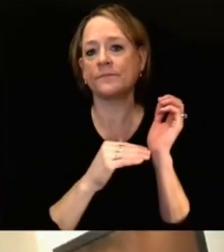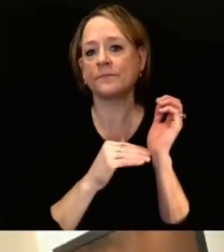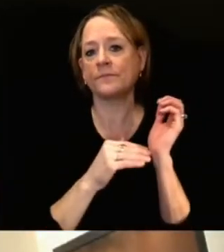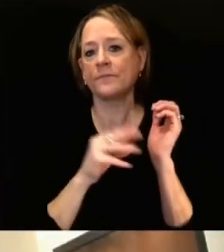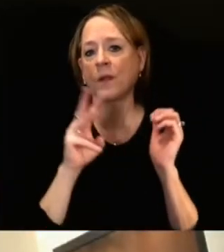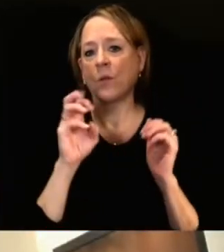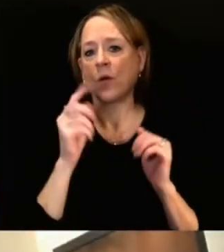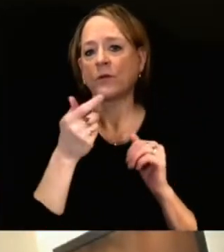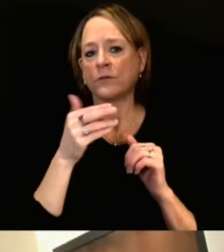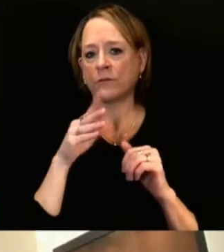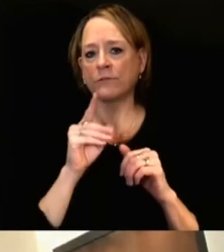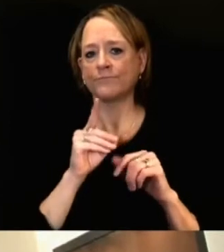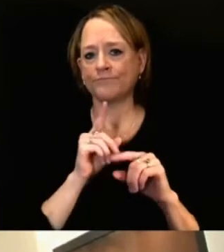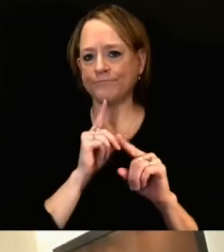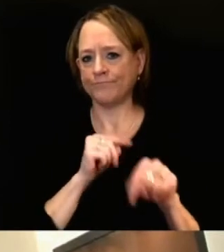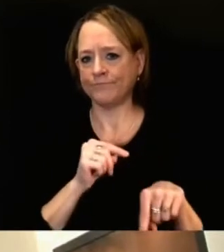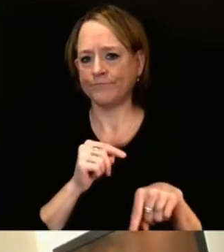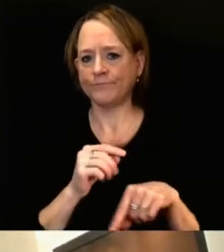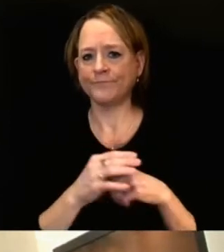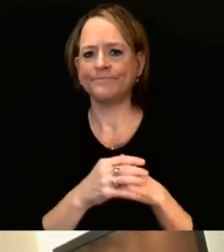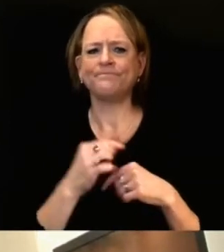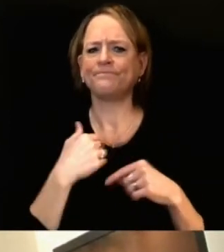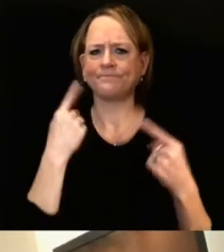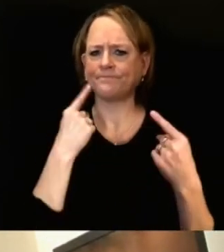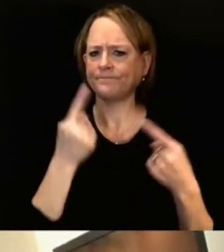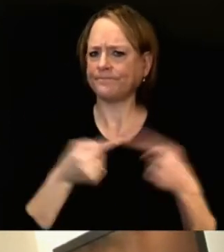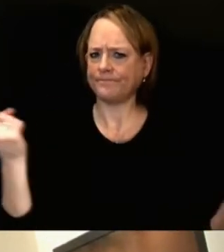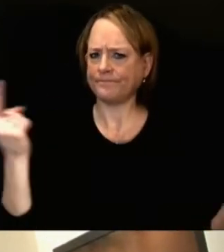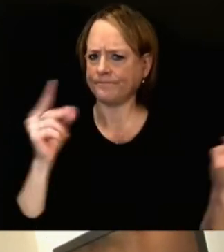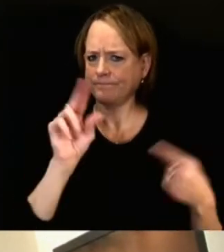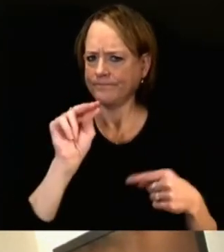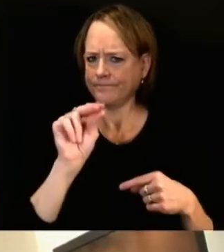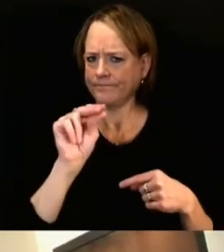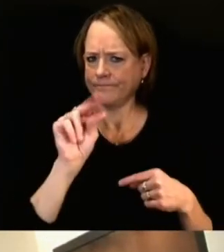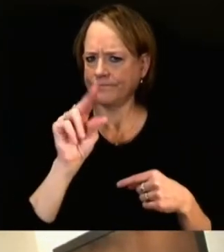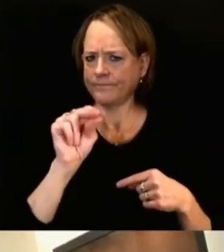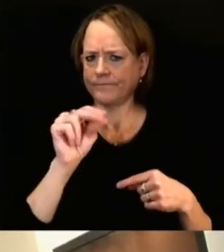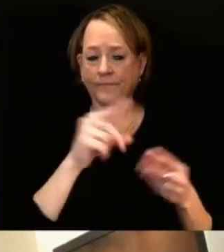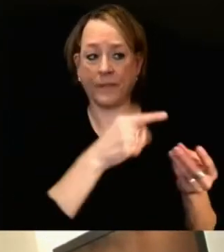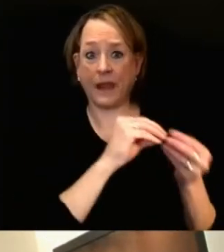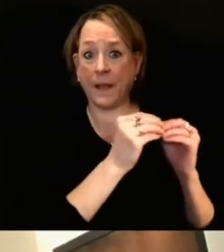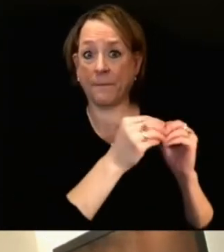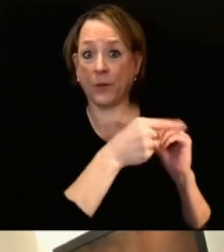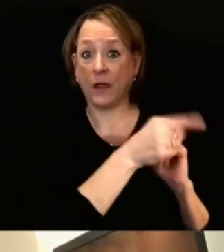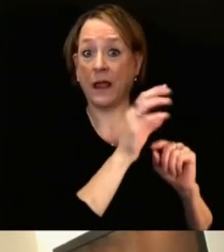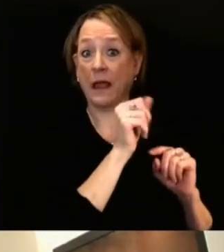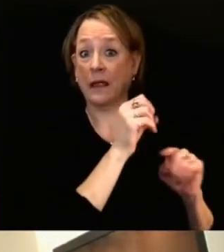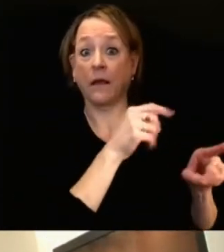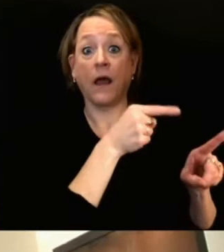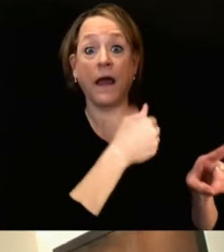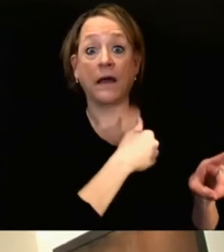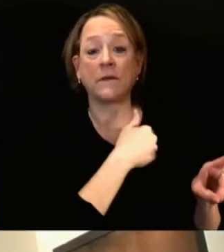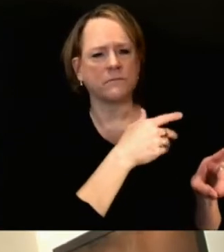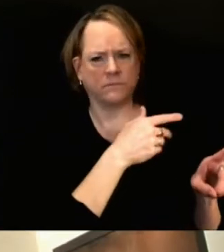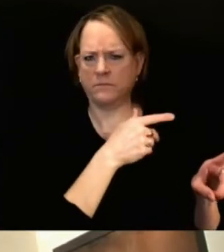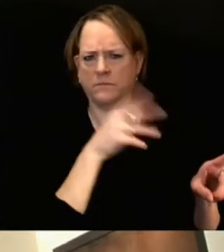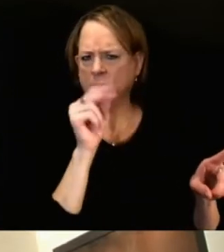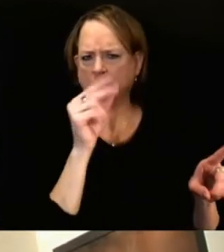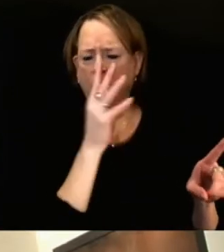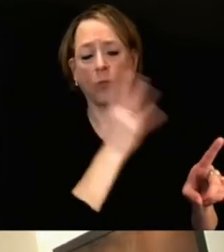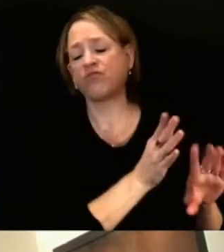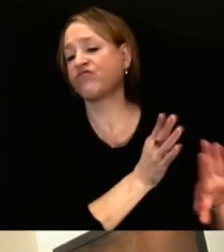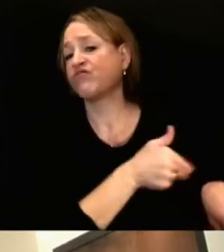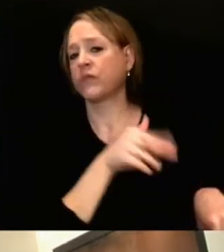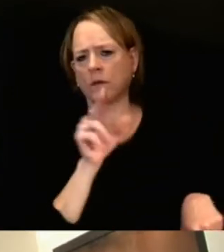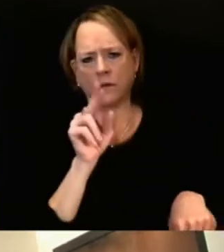paying attention to our case numbers at all. When you have something that's as complex as a pandemic that